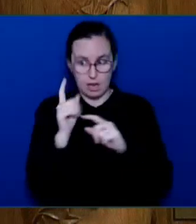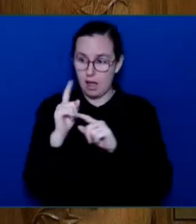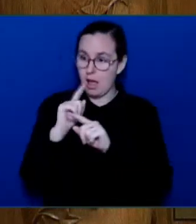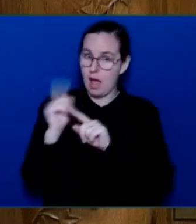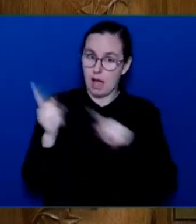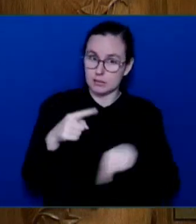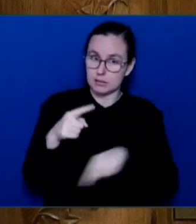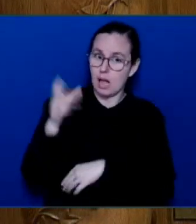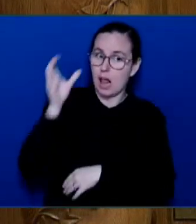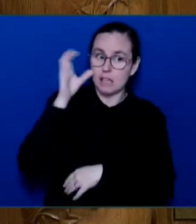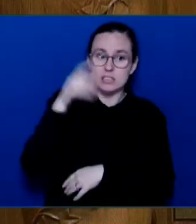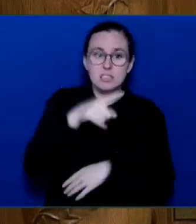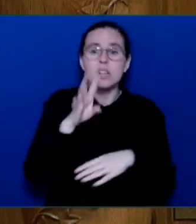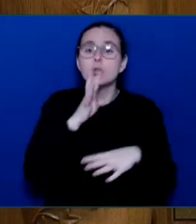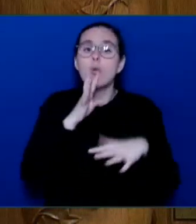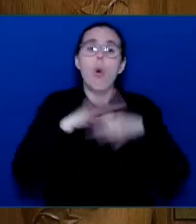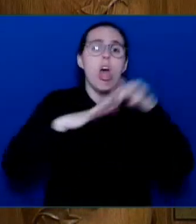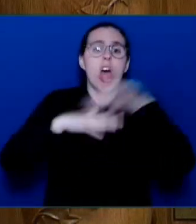Leader of the third party.